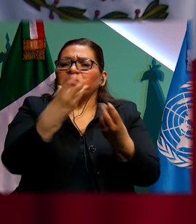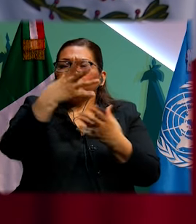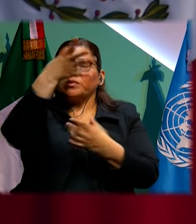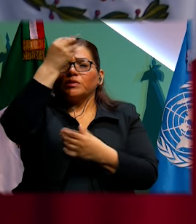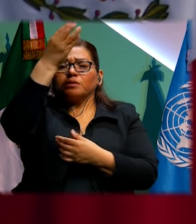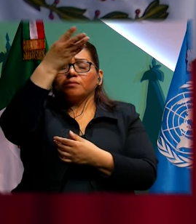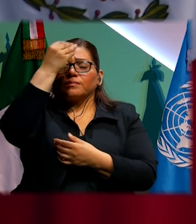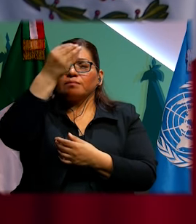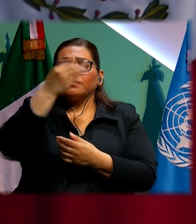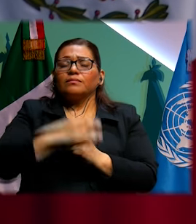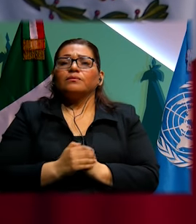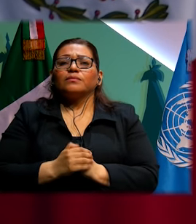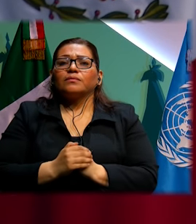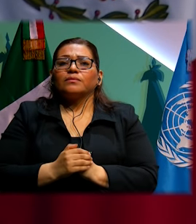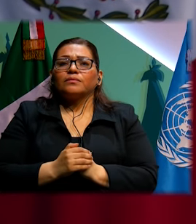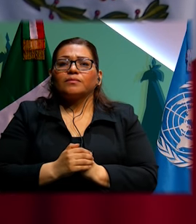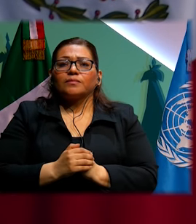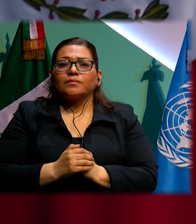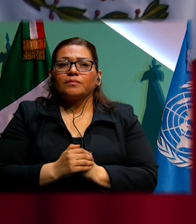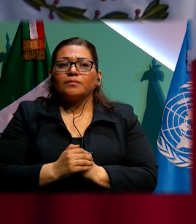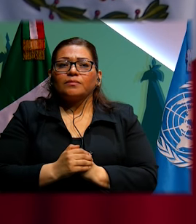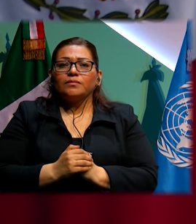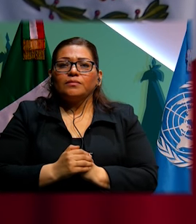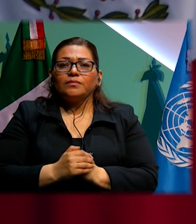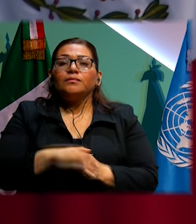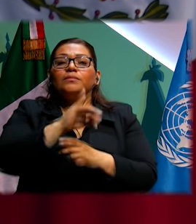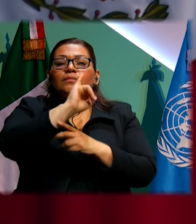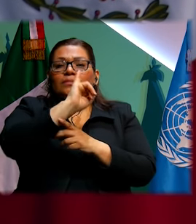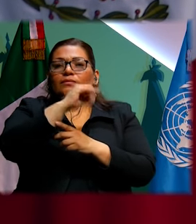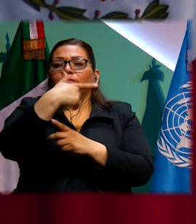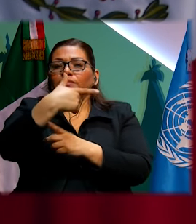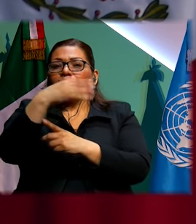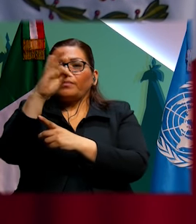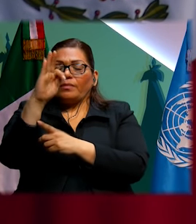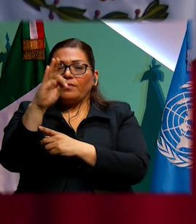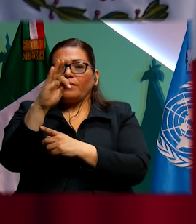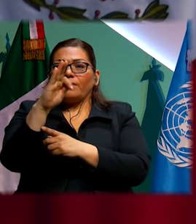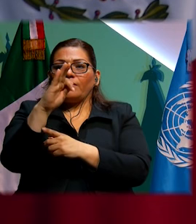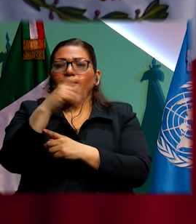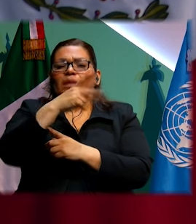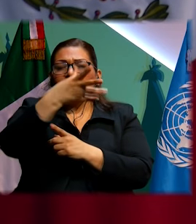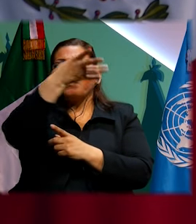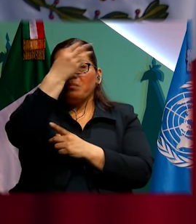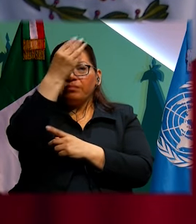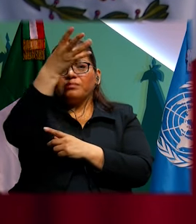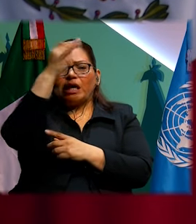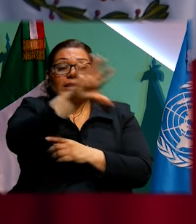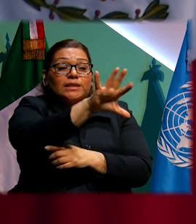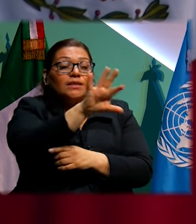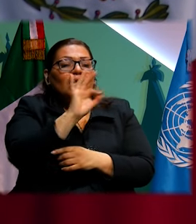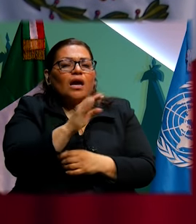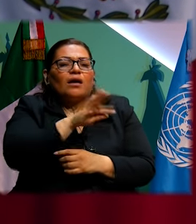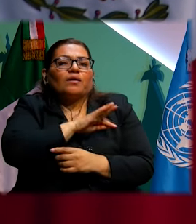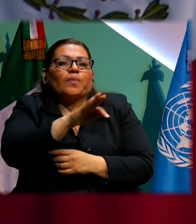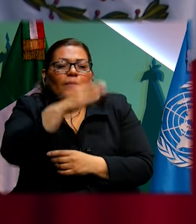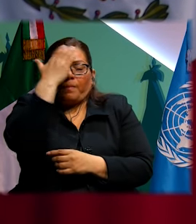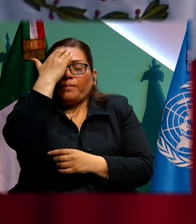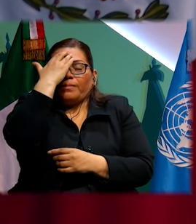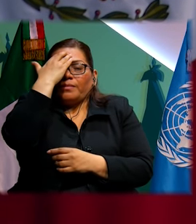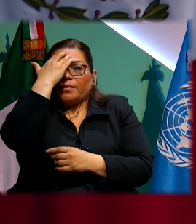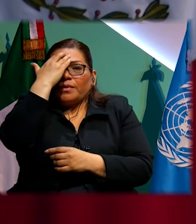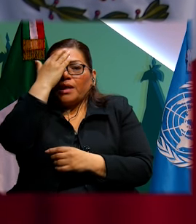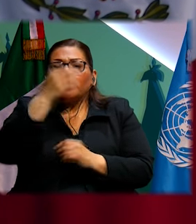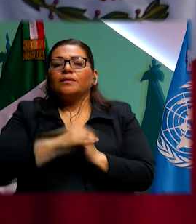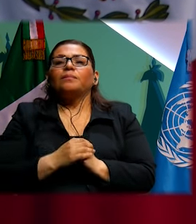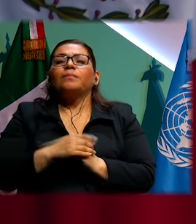IGF provides a place to listen and learn. It is about gaining and sharing knowledge, about making contacts and learning